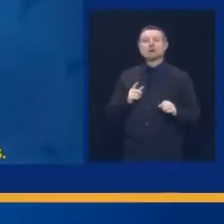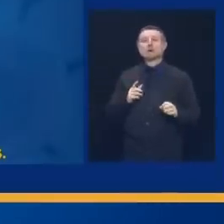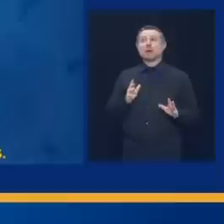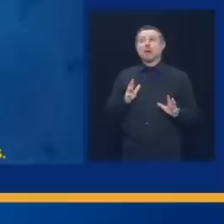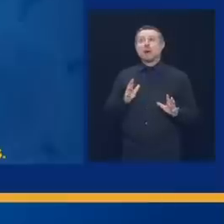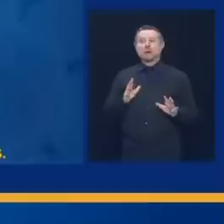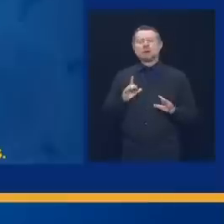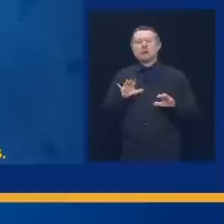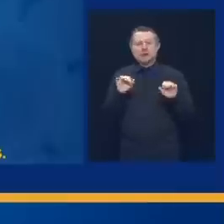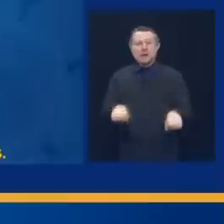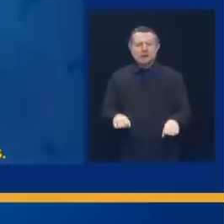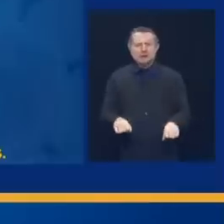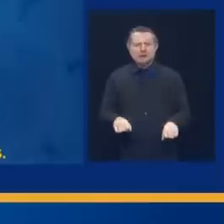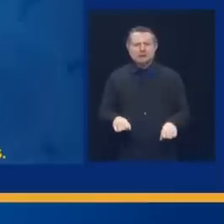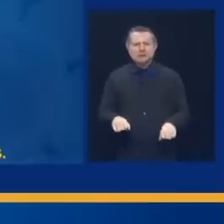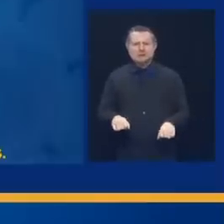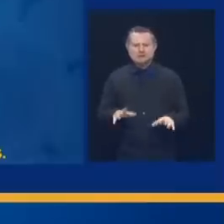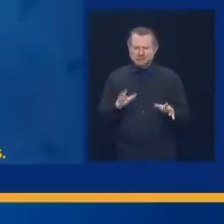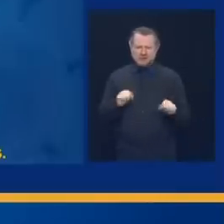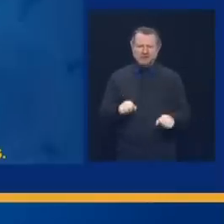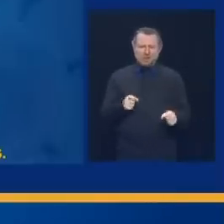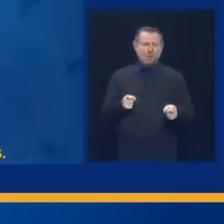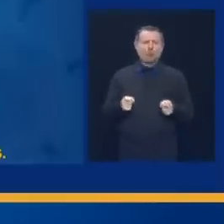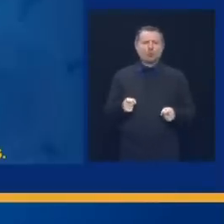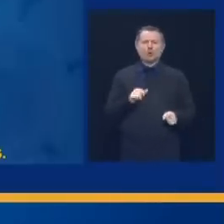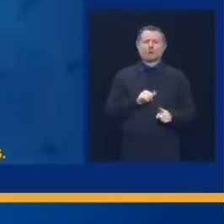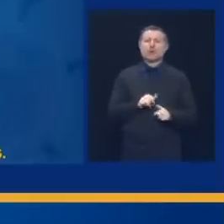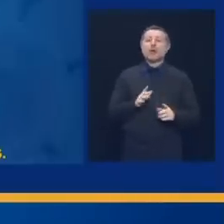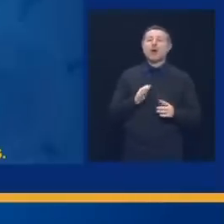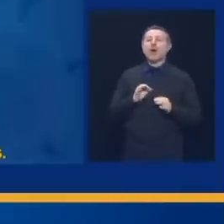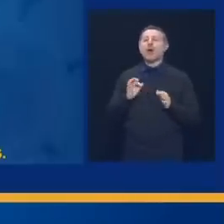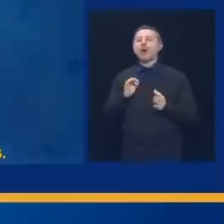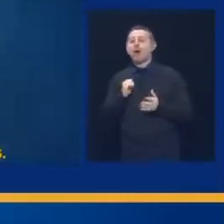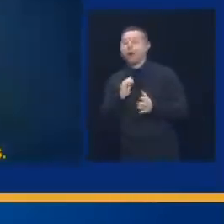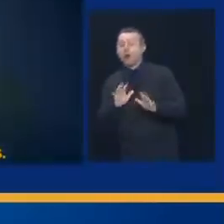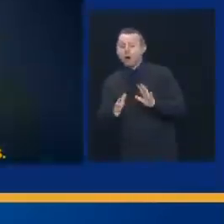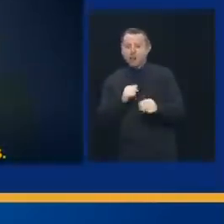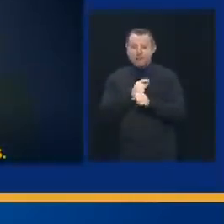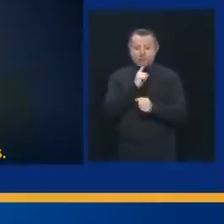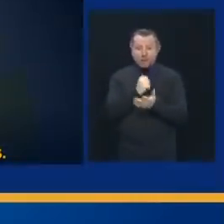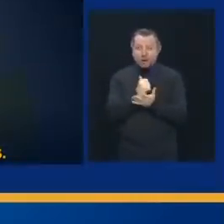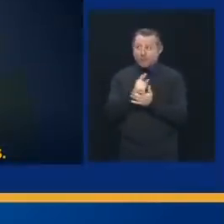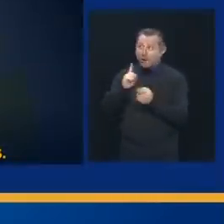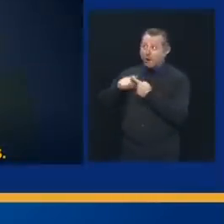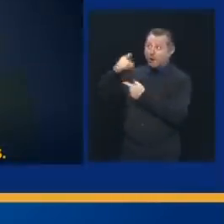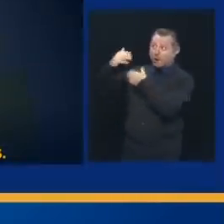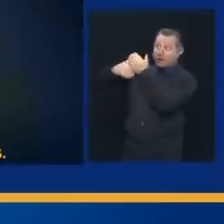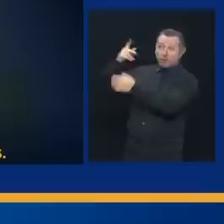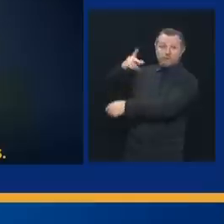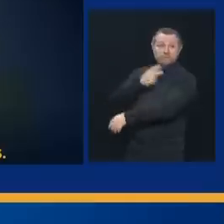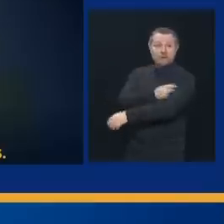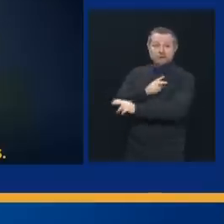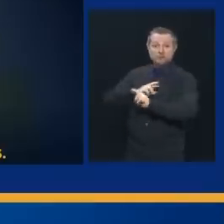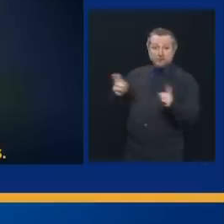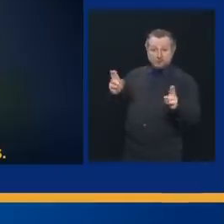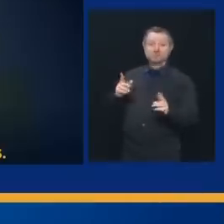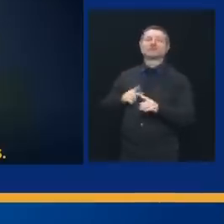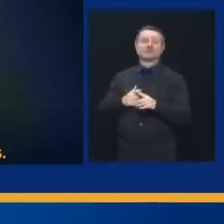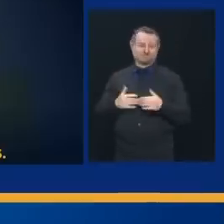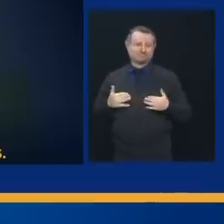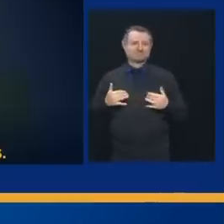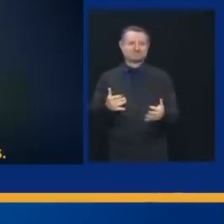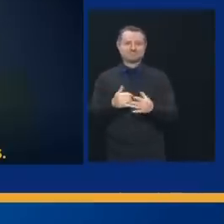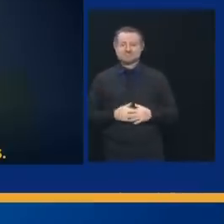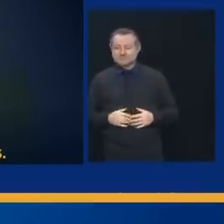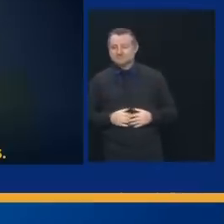and slowing the spread to get you through the vaccination period and save lives. How do you do it?